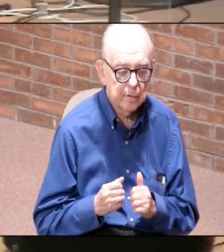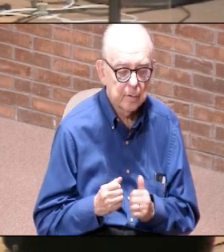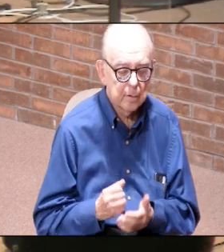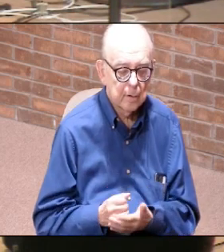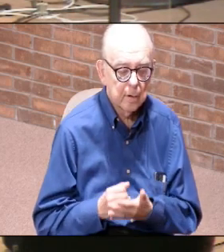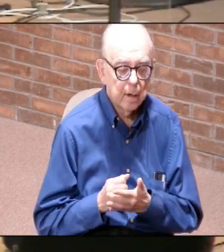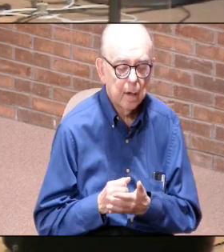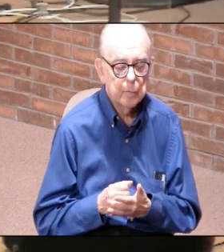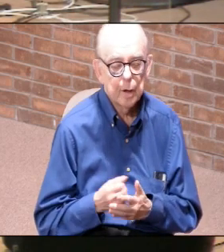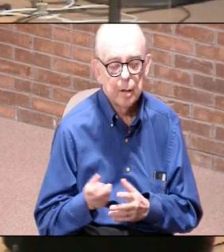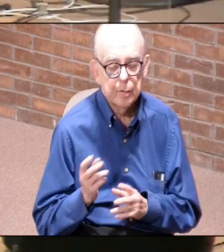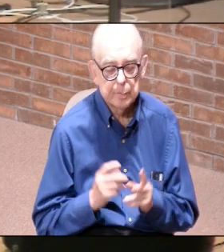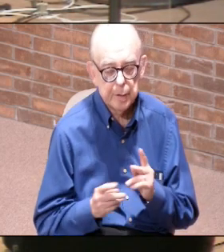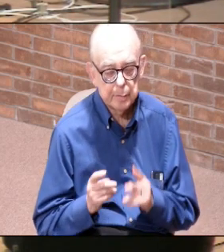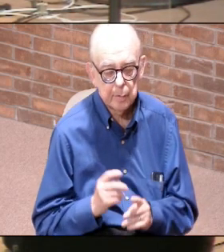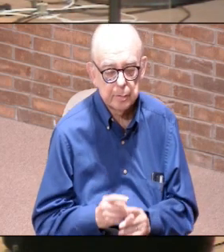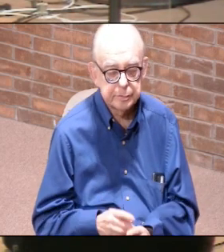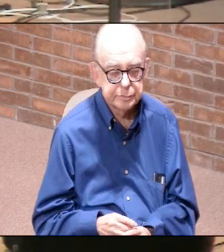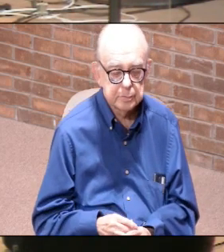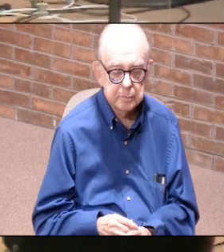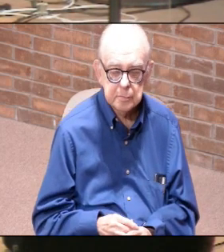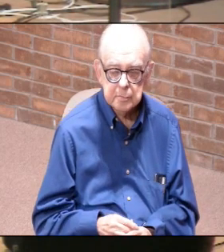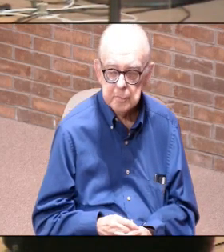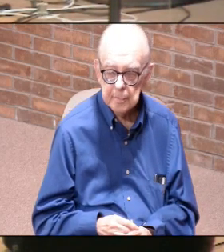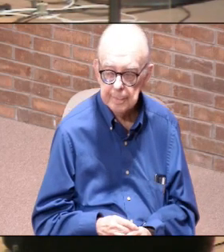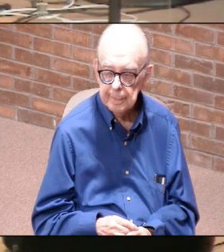help others.